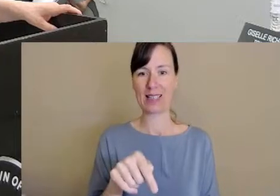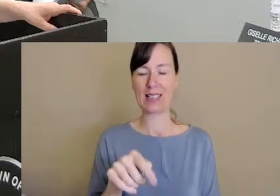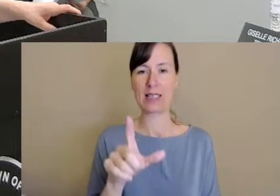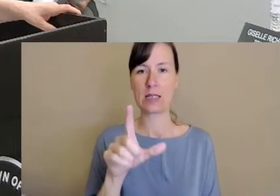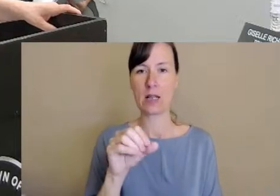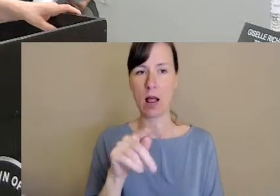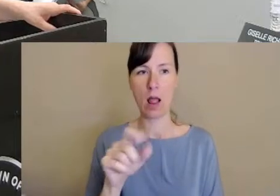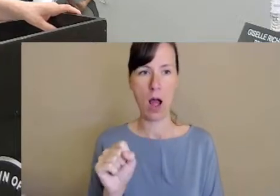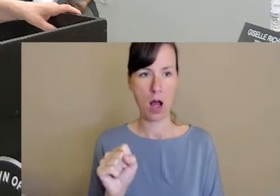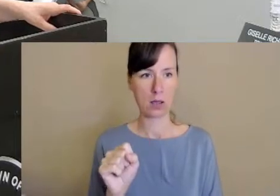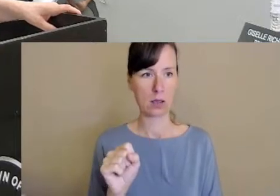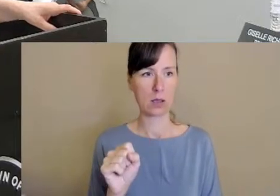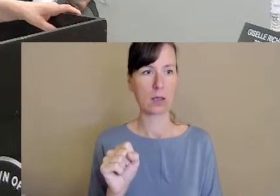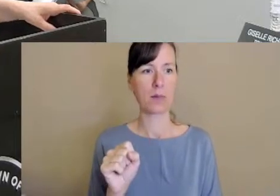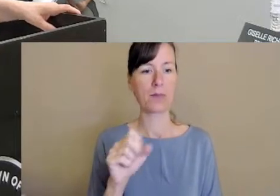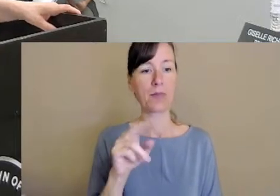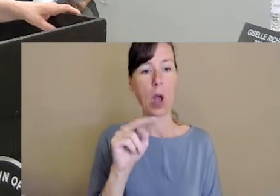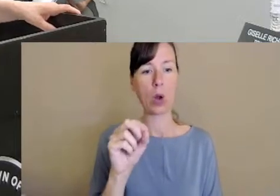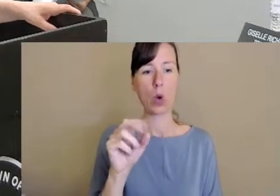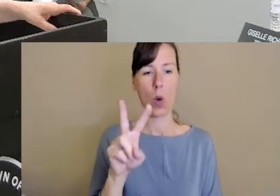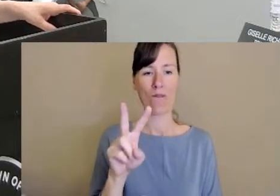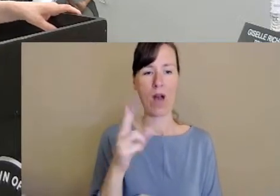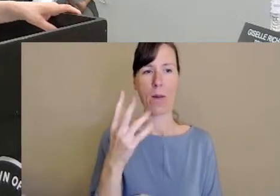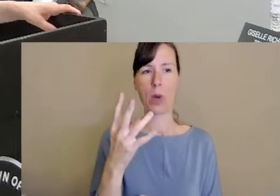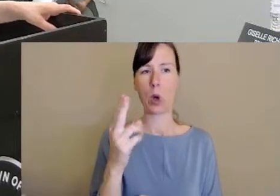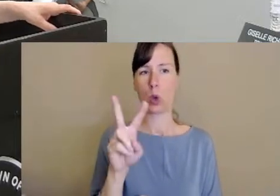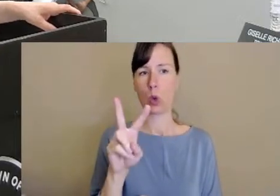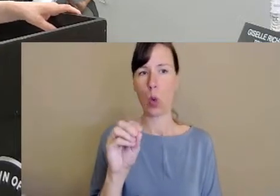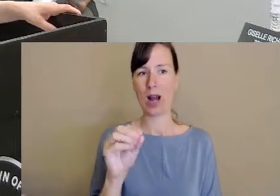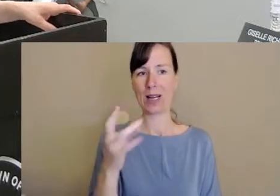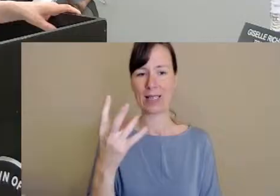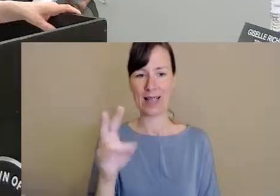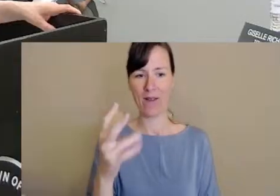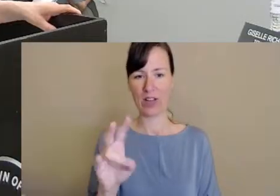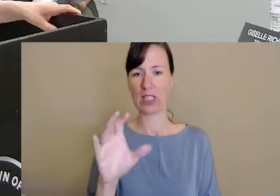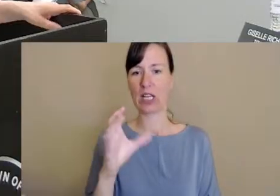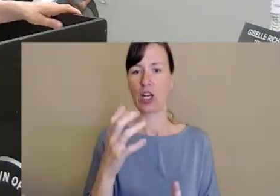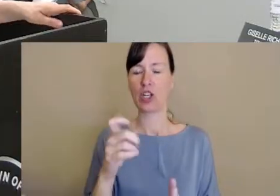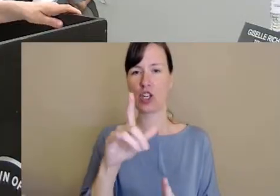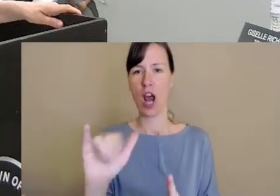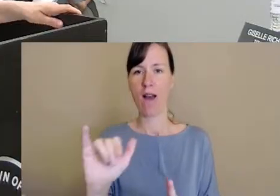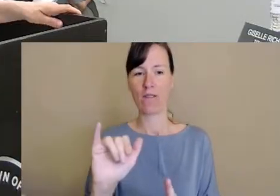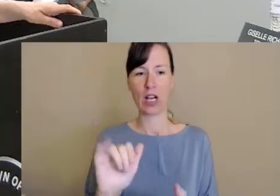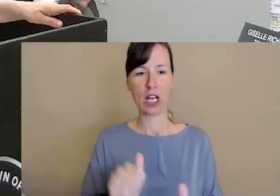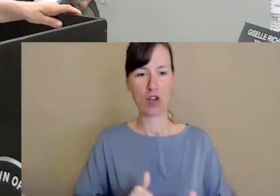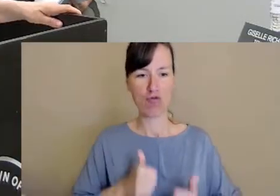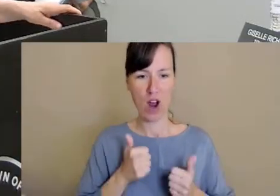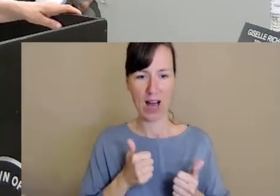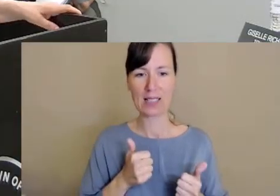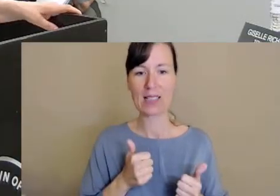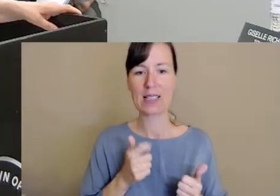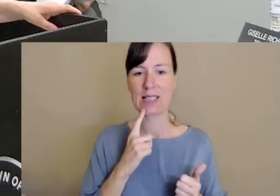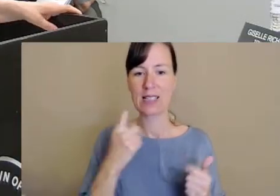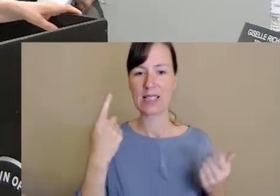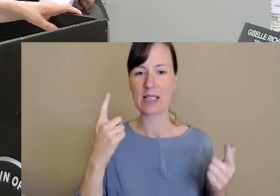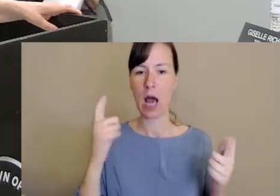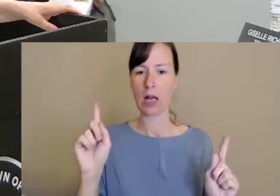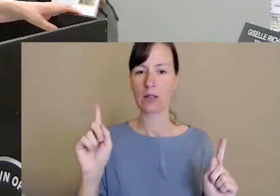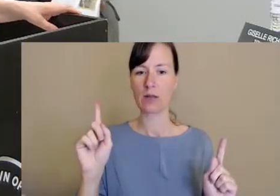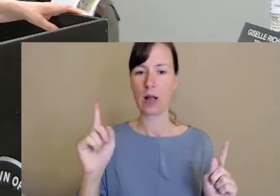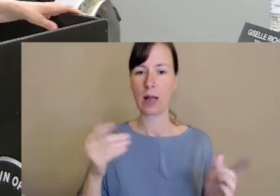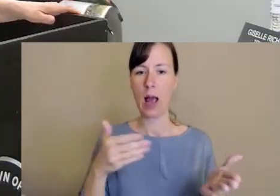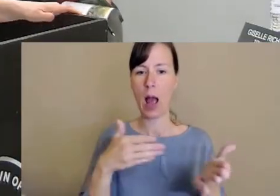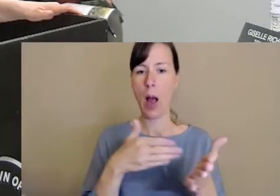of 2017, Cheverly residents successfully opposed